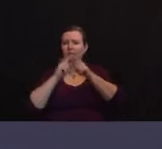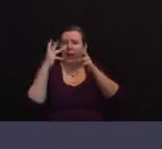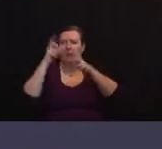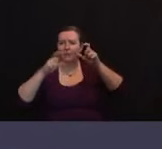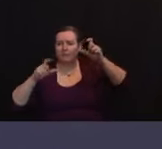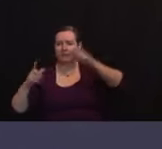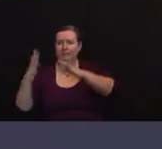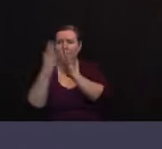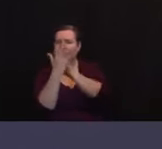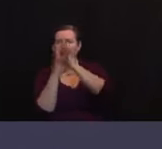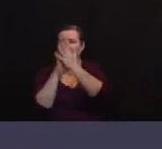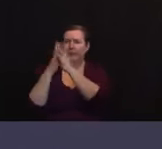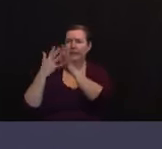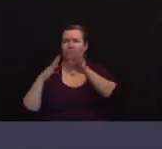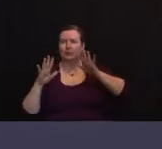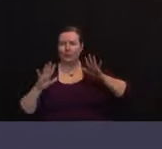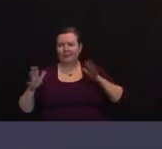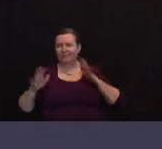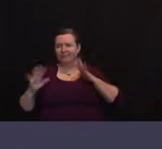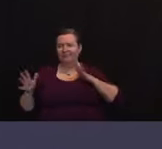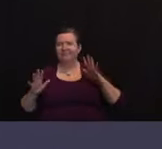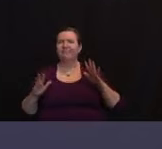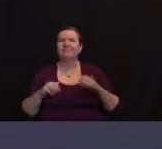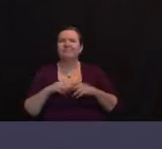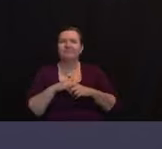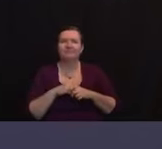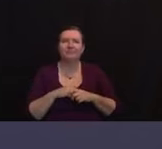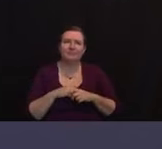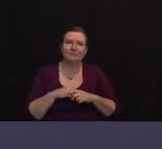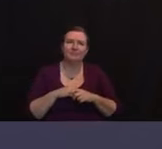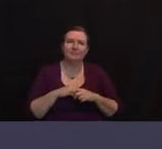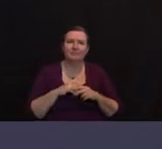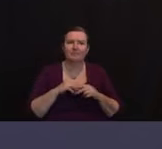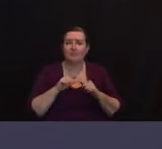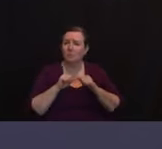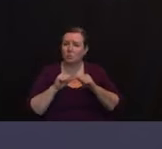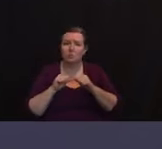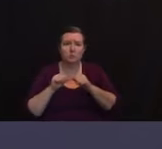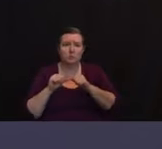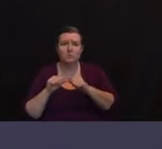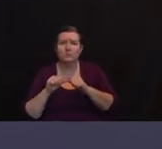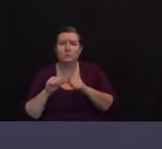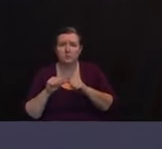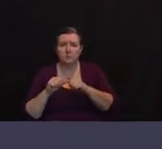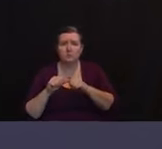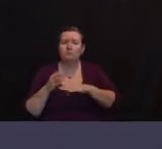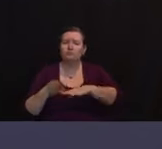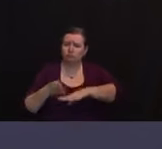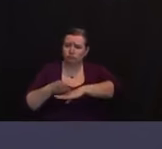relates to business and other moves, I think we continue to move as one. But again, I would not say hell no on that.